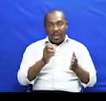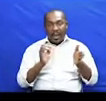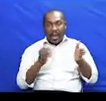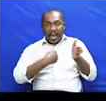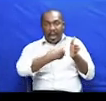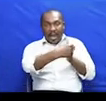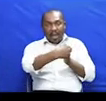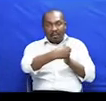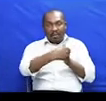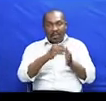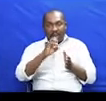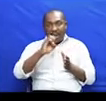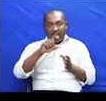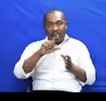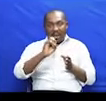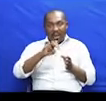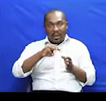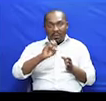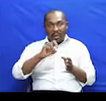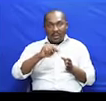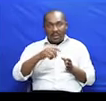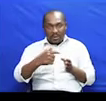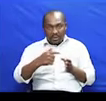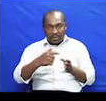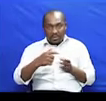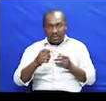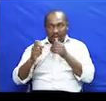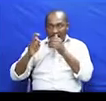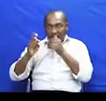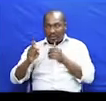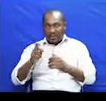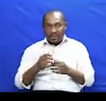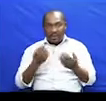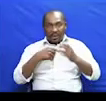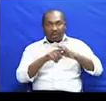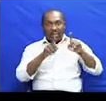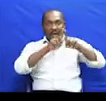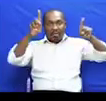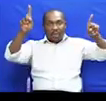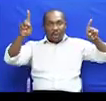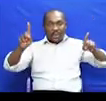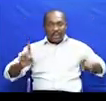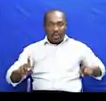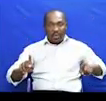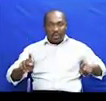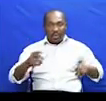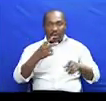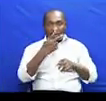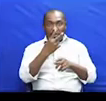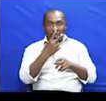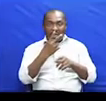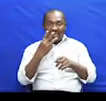Since it has got a relative atomic mass of 23, in the periodic table it is sodium with the atomic mass